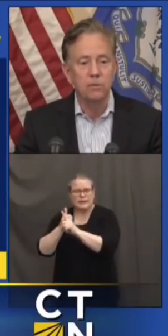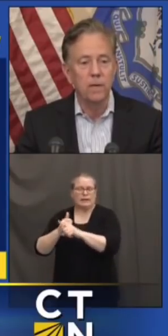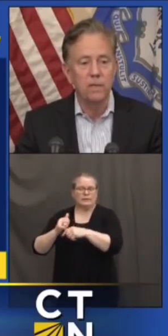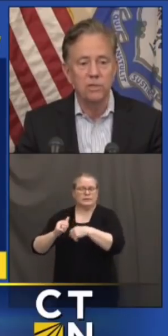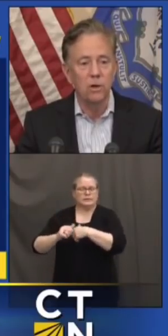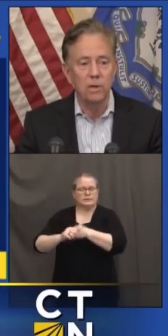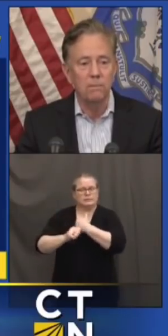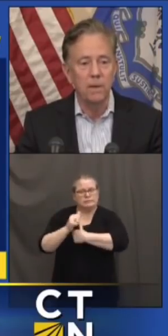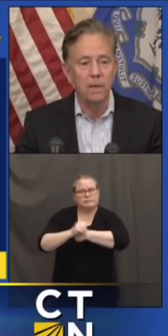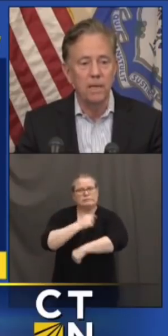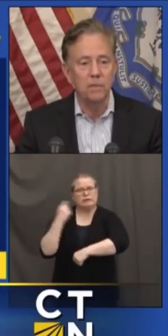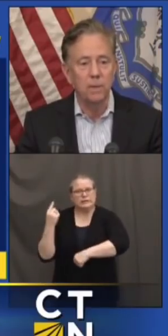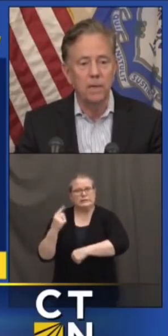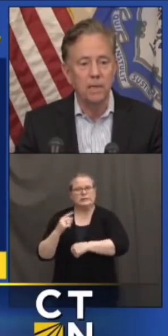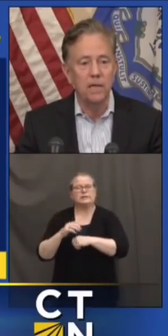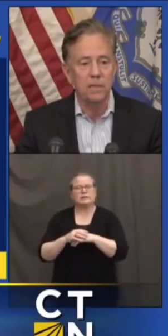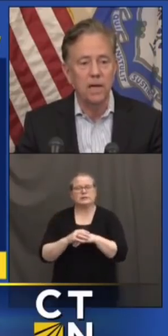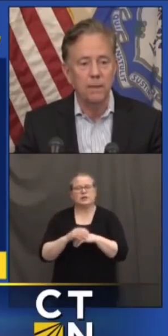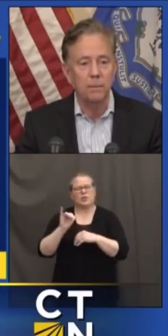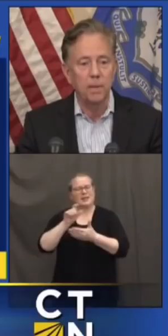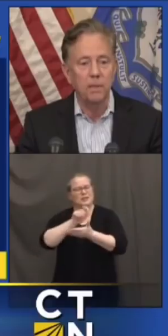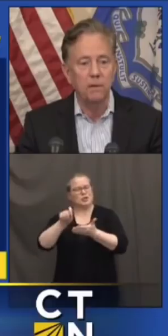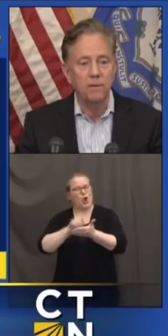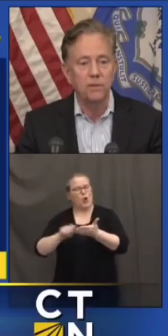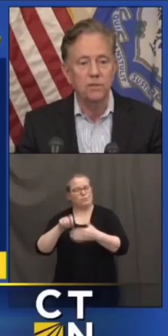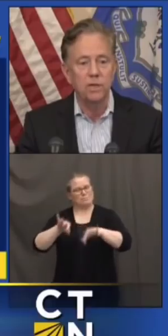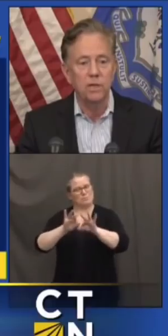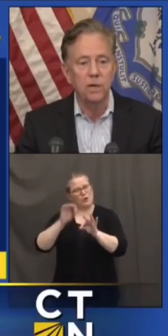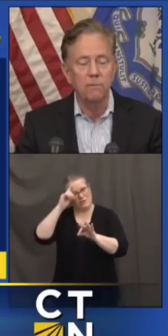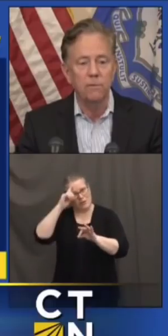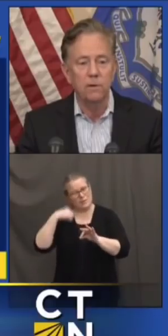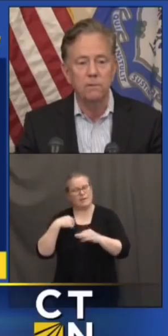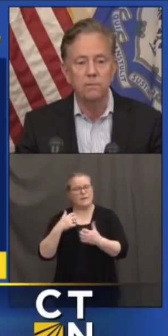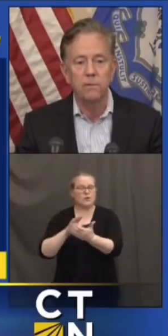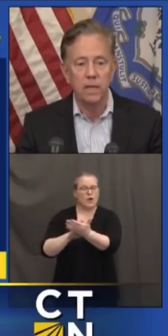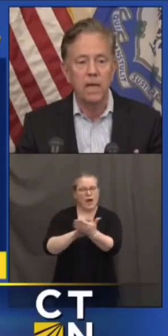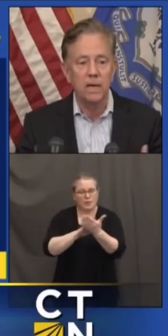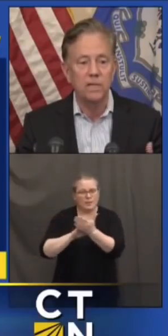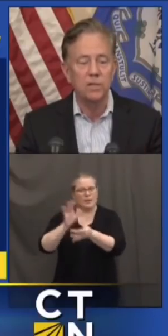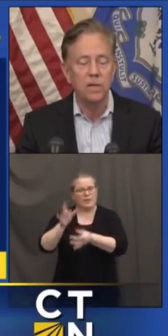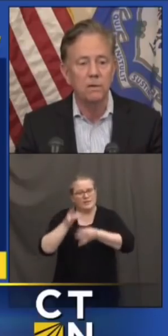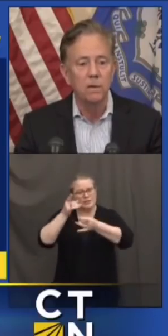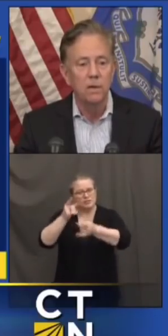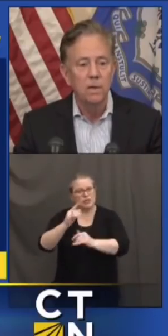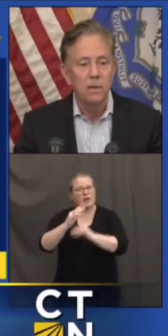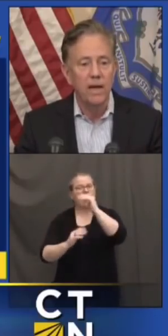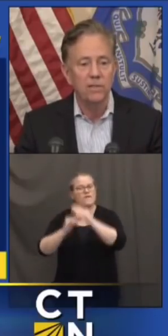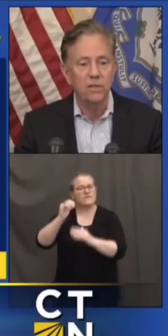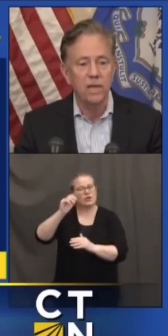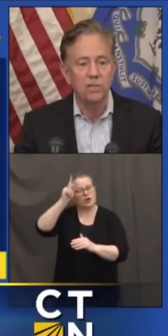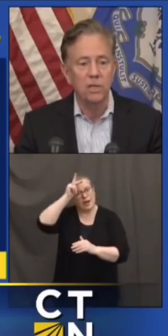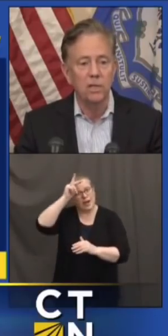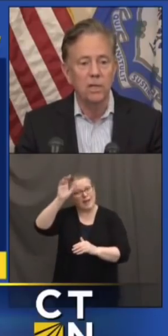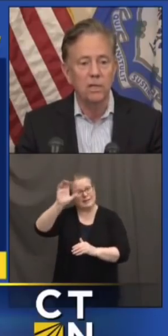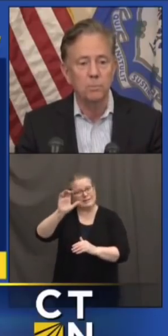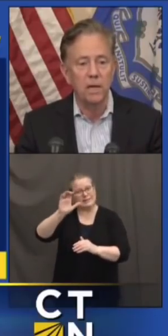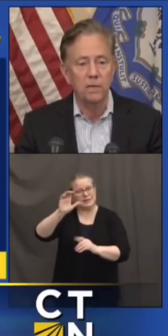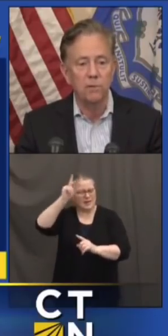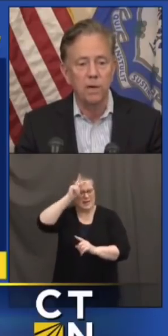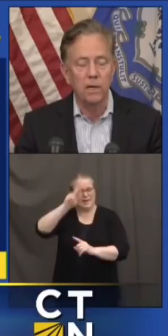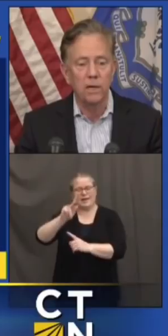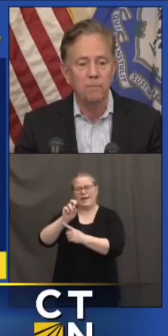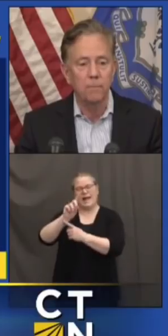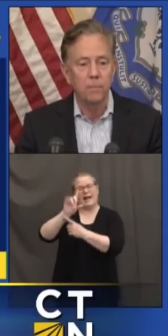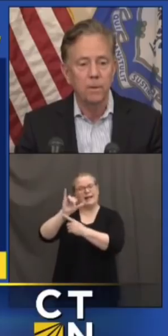We just read this note. It meant a lot to me. I'd like to compliment the efficiency and comfort of the Kennedy Center, the vaccination clinic this